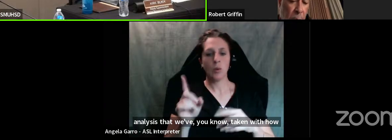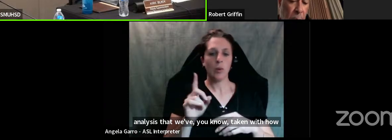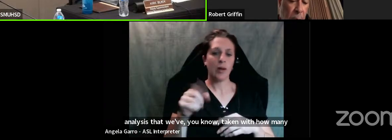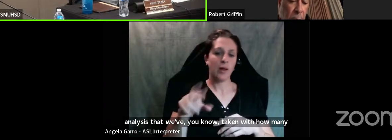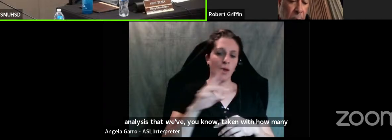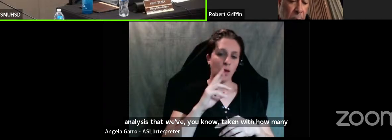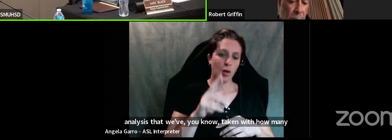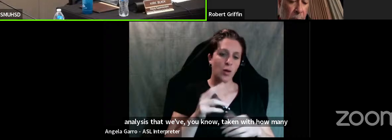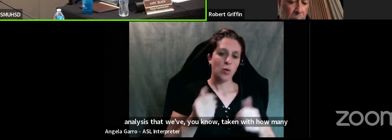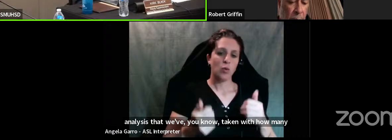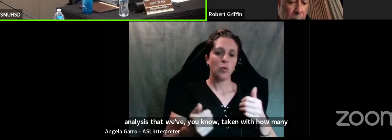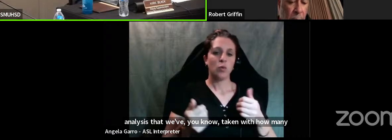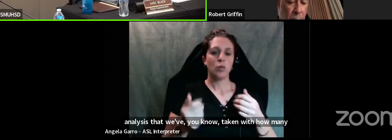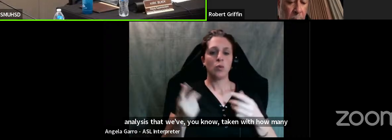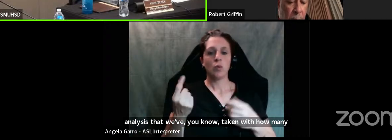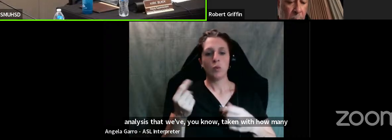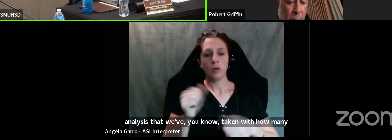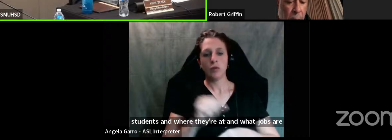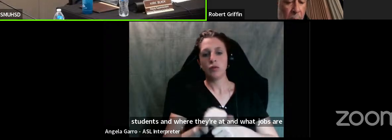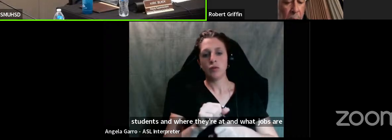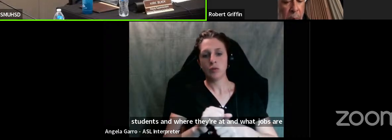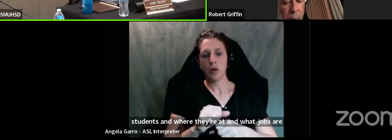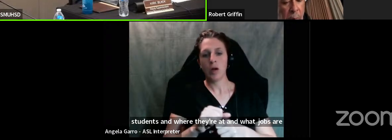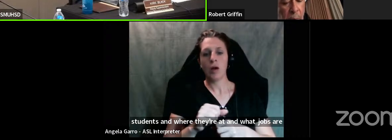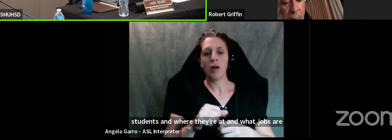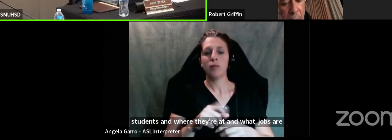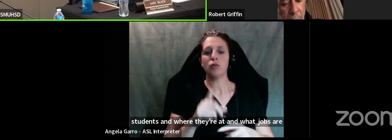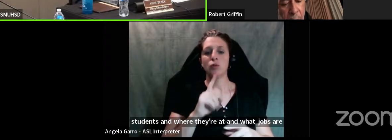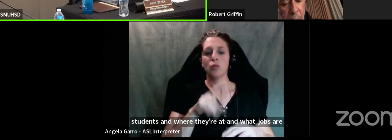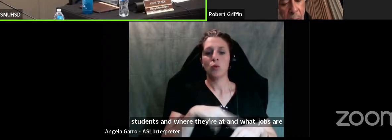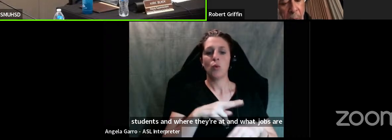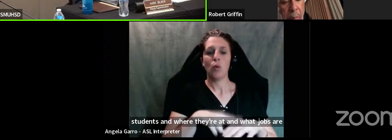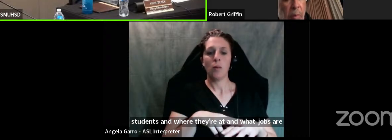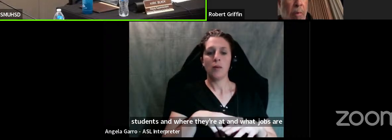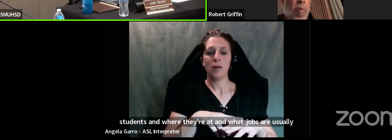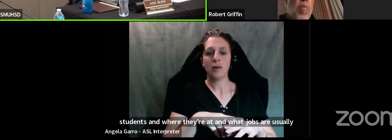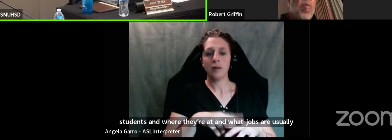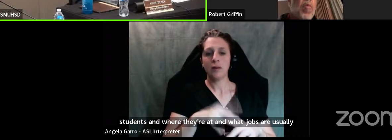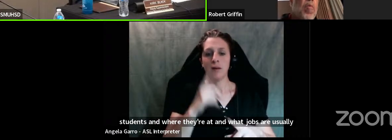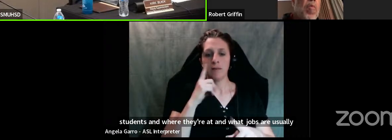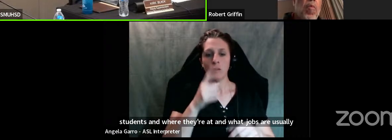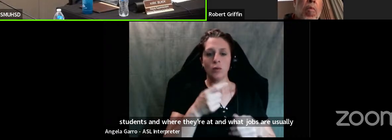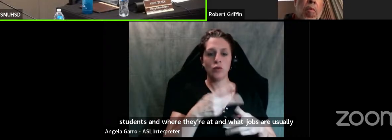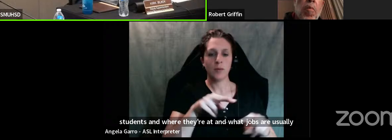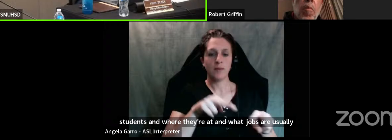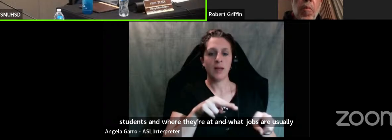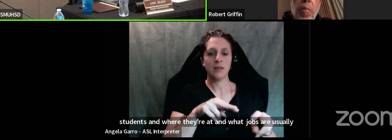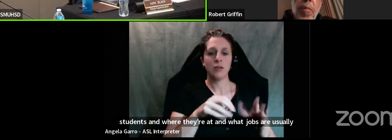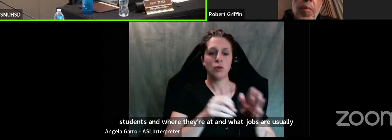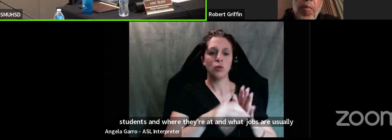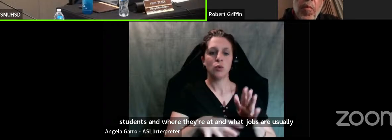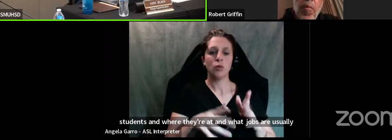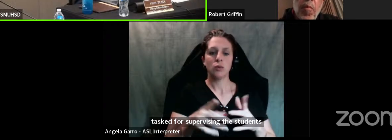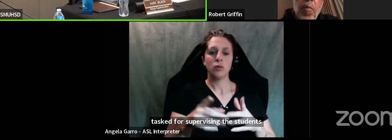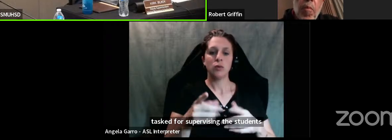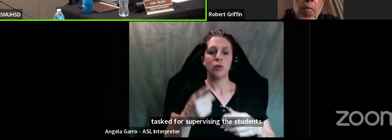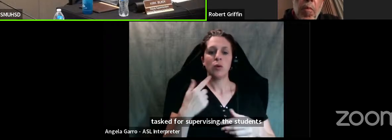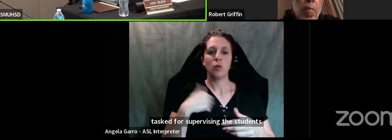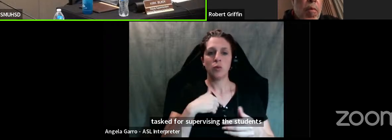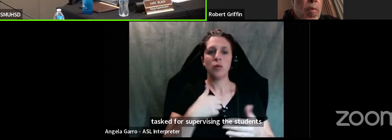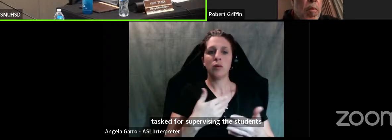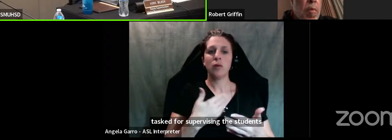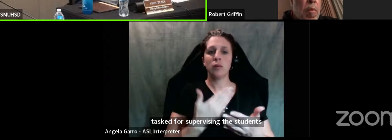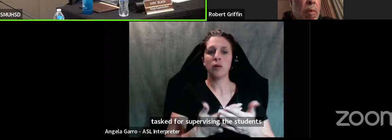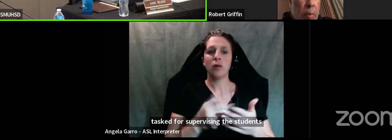what jobs are usually tasked for supervising the students, I think we've come to amicable